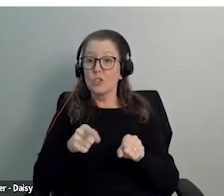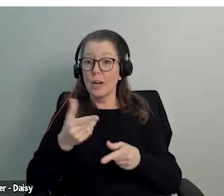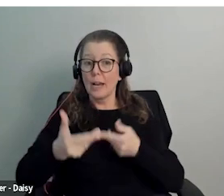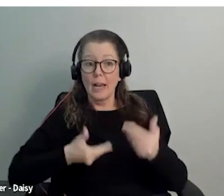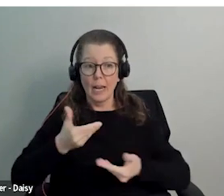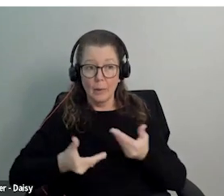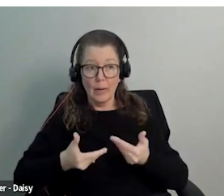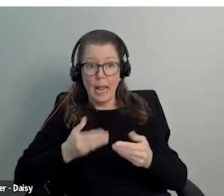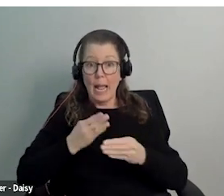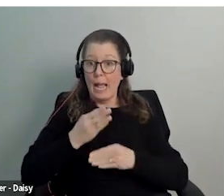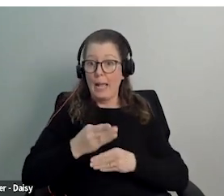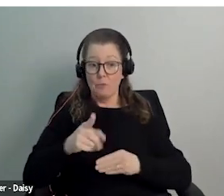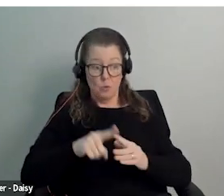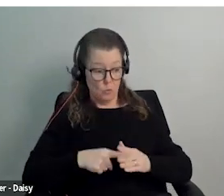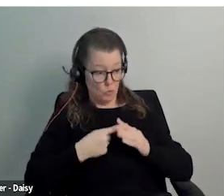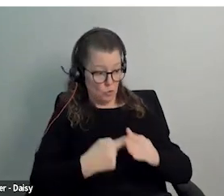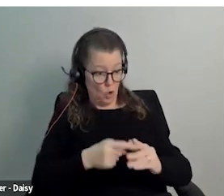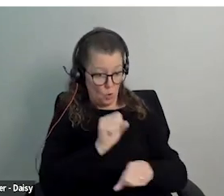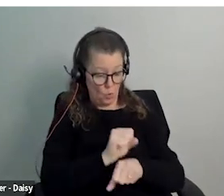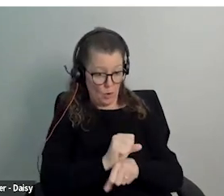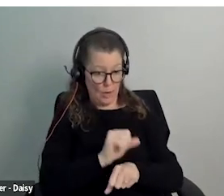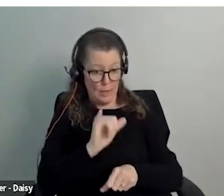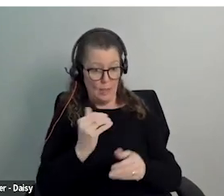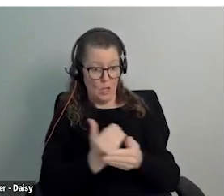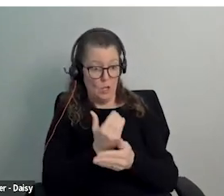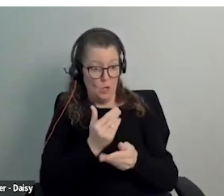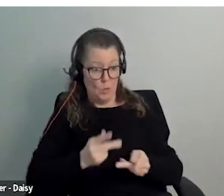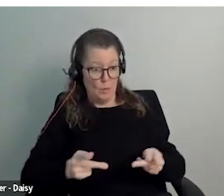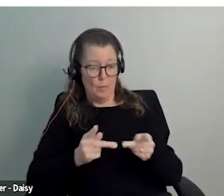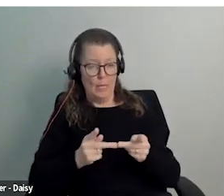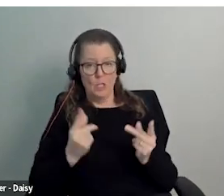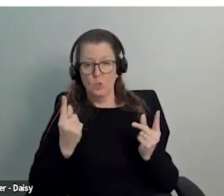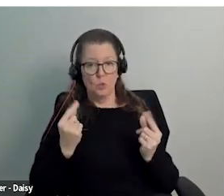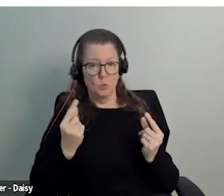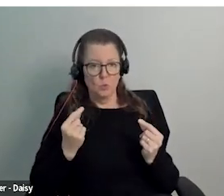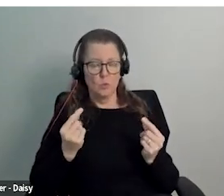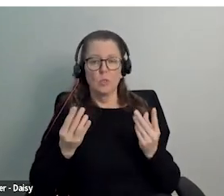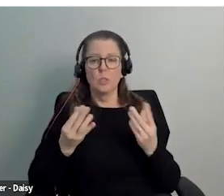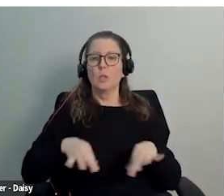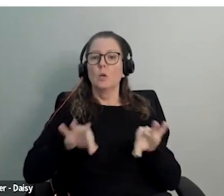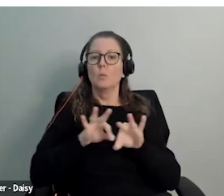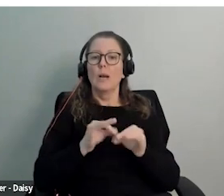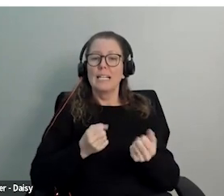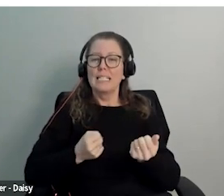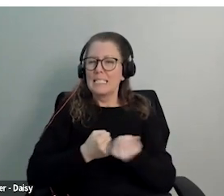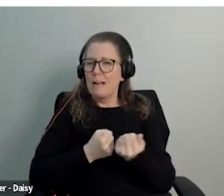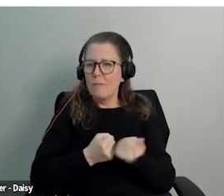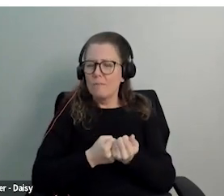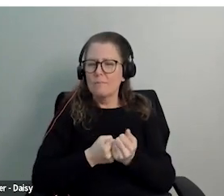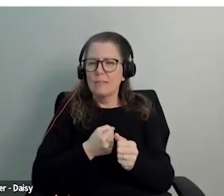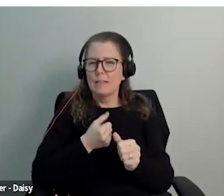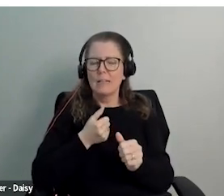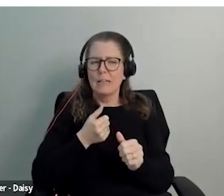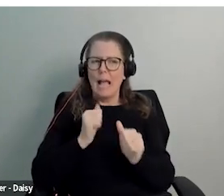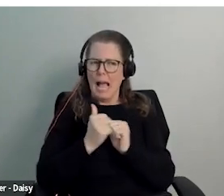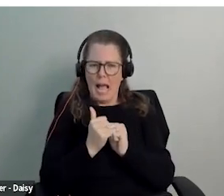once you do begin work at a new organization. The key to self-advocacy is really to be upfront about